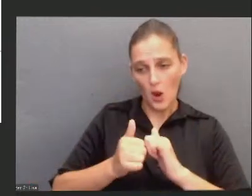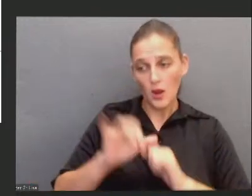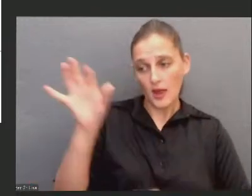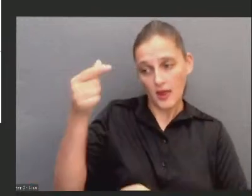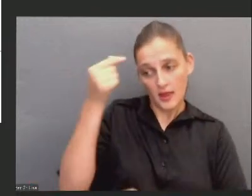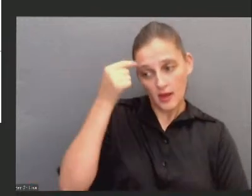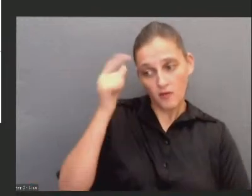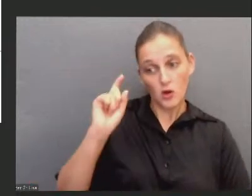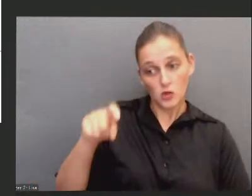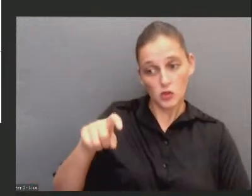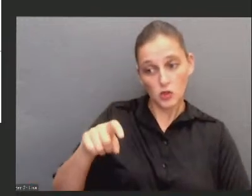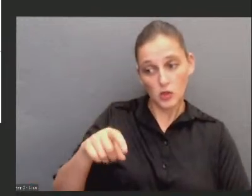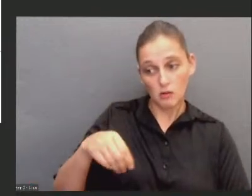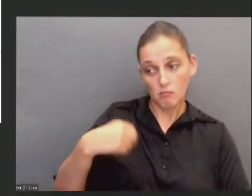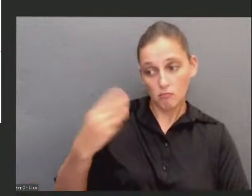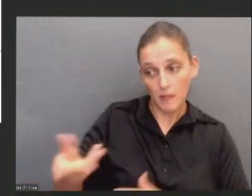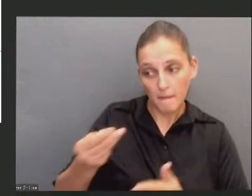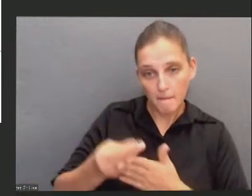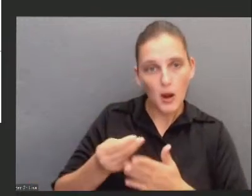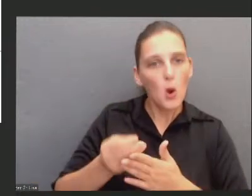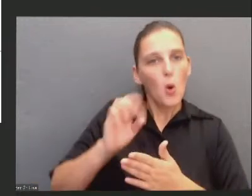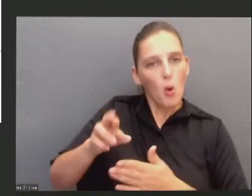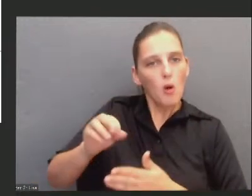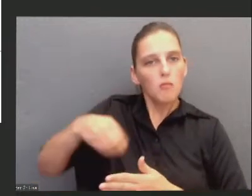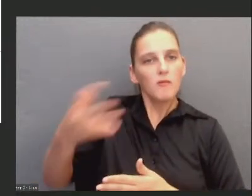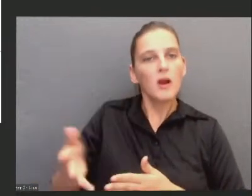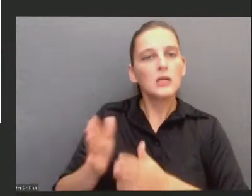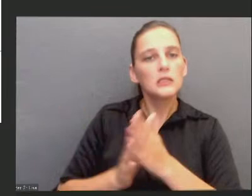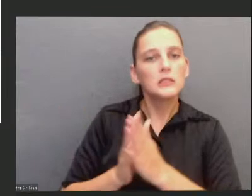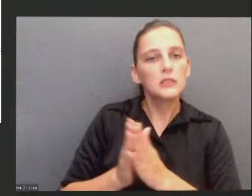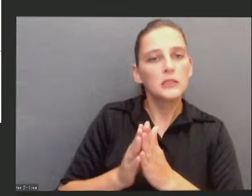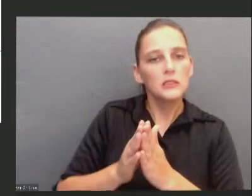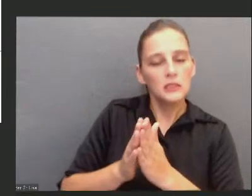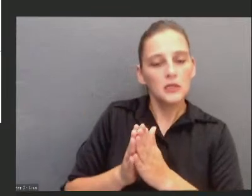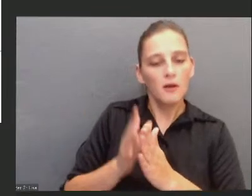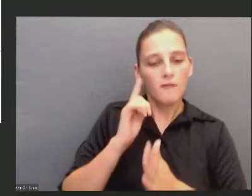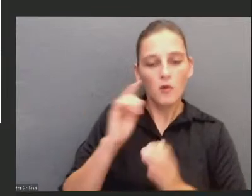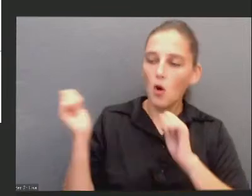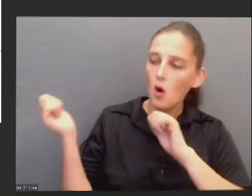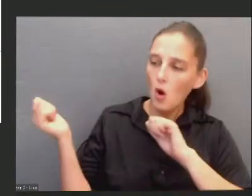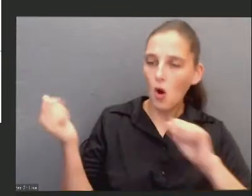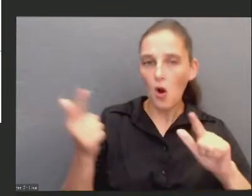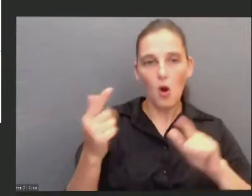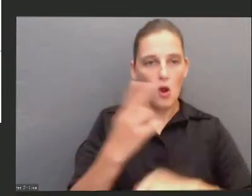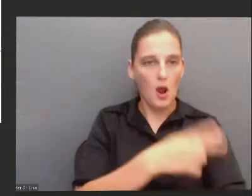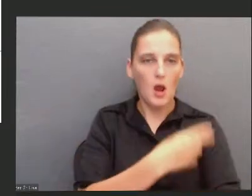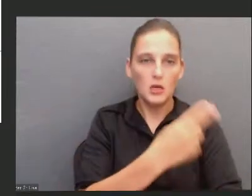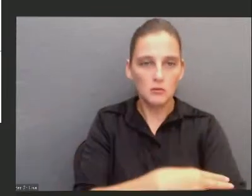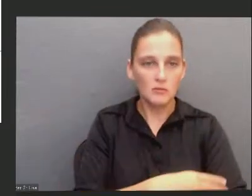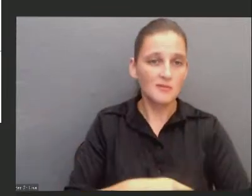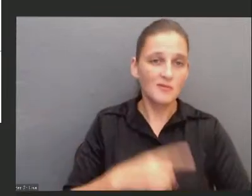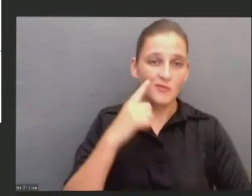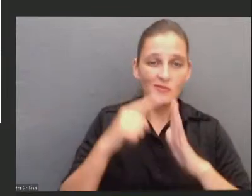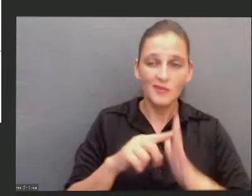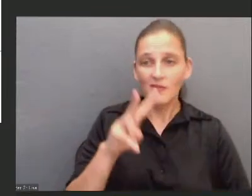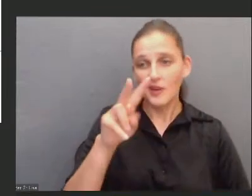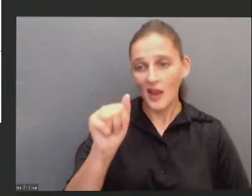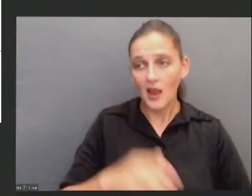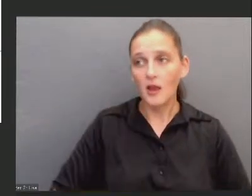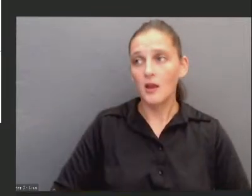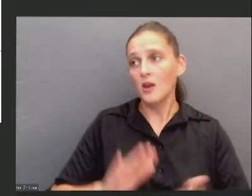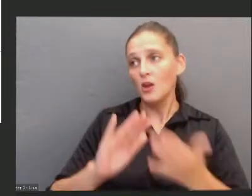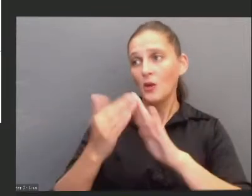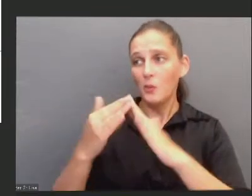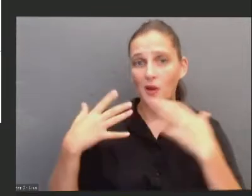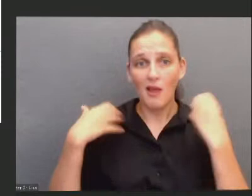incentives to advance data modernization initiatives for all hospitals. That includes the VA, community health centers, and our state,